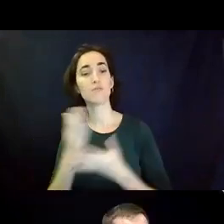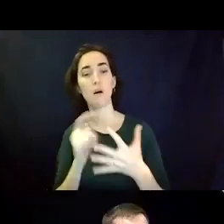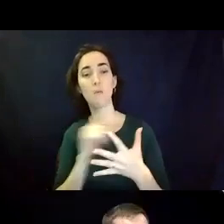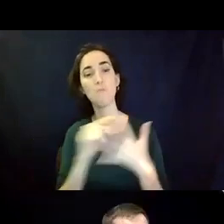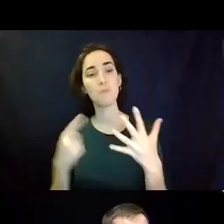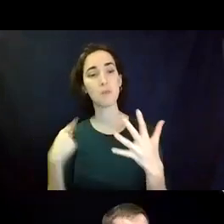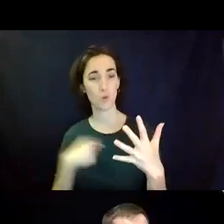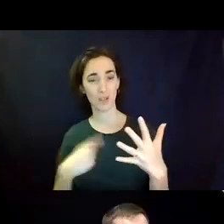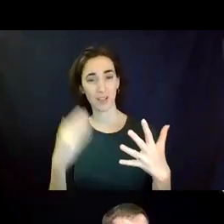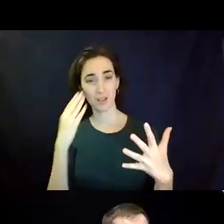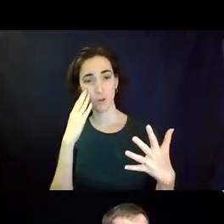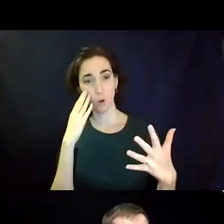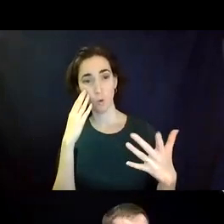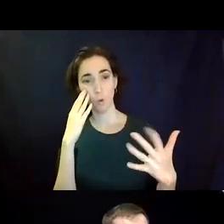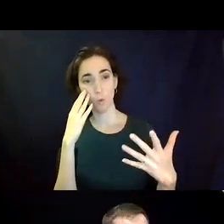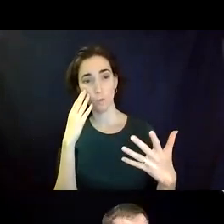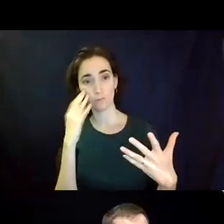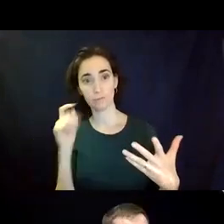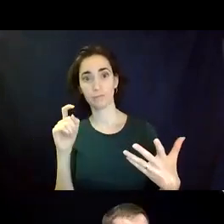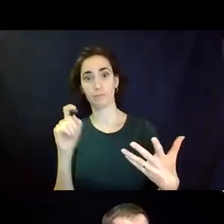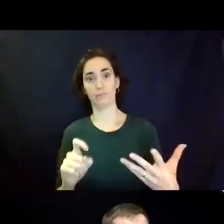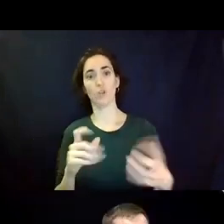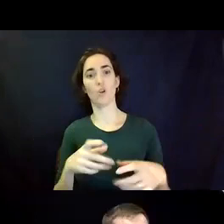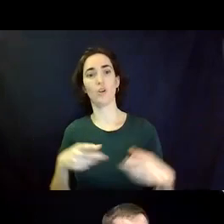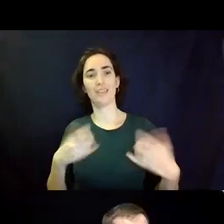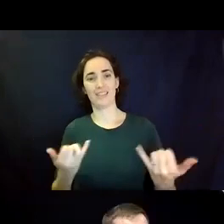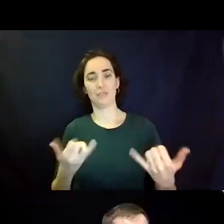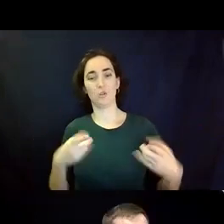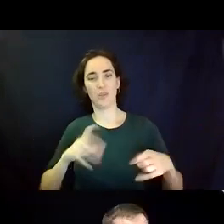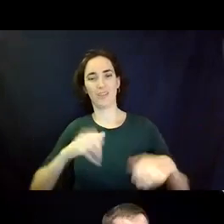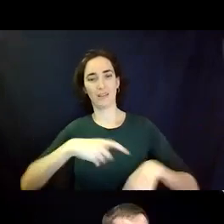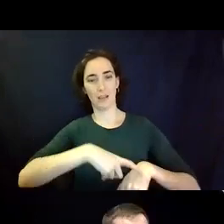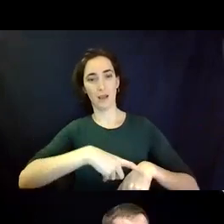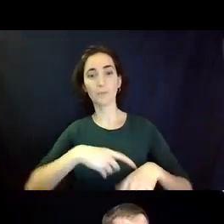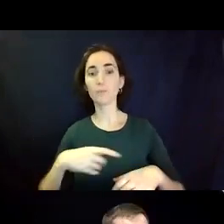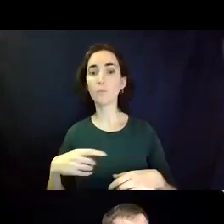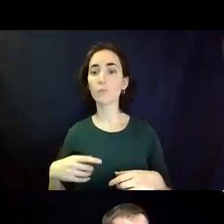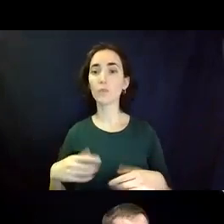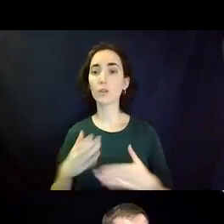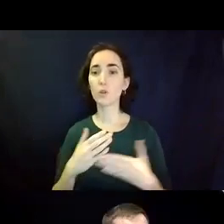know are necessary during this time. And so some of the things